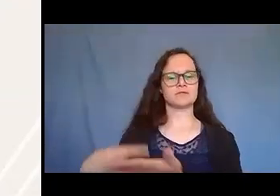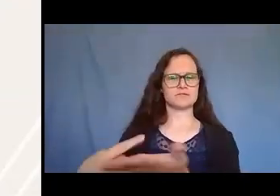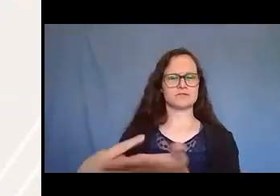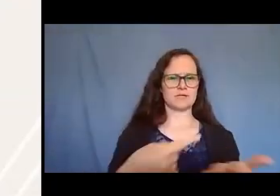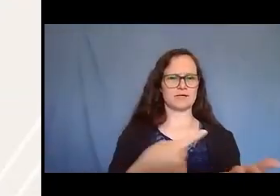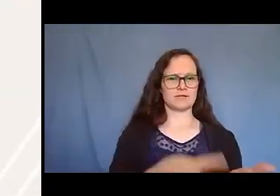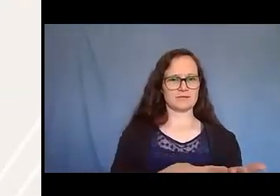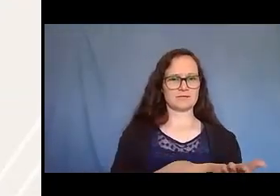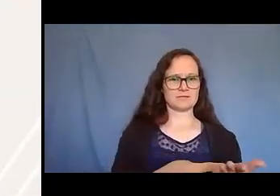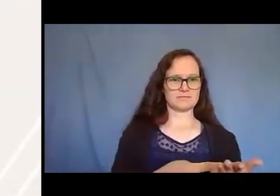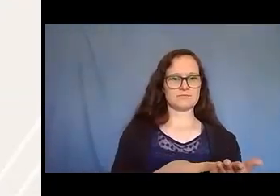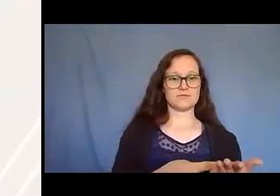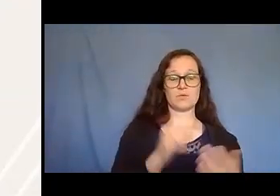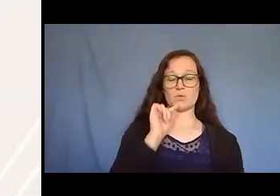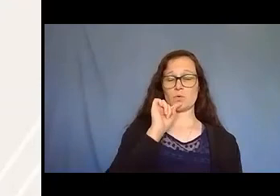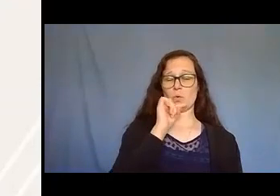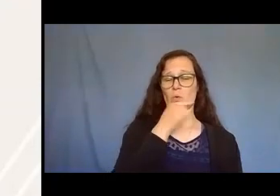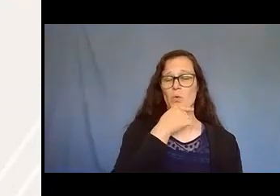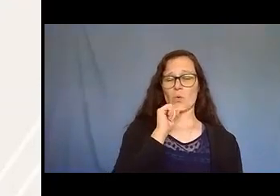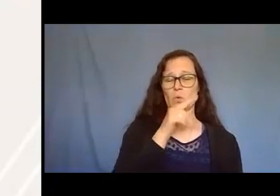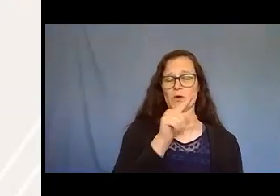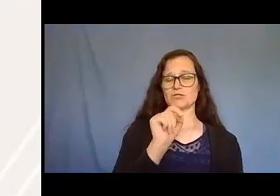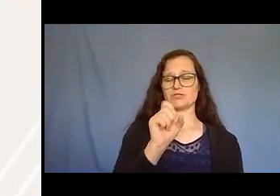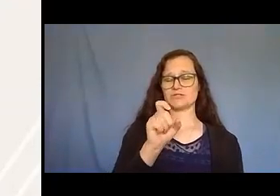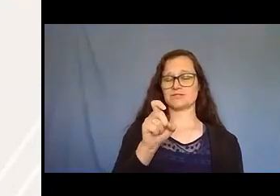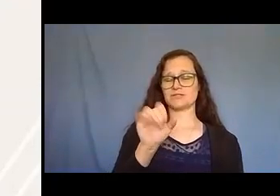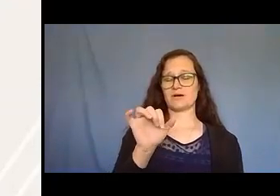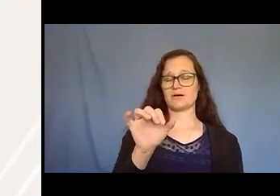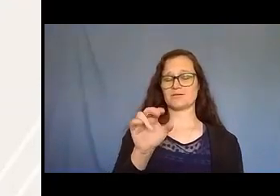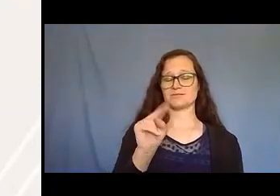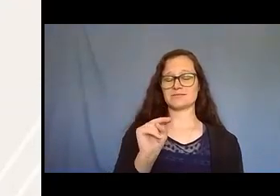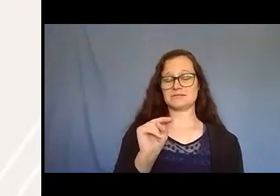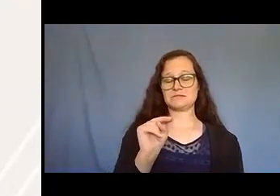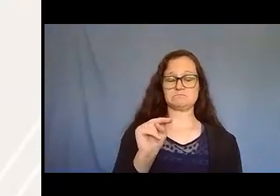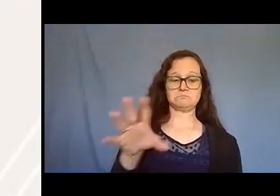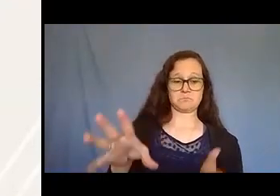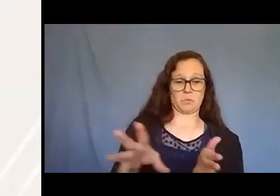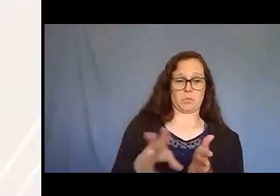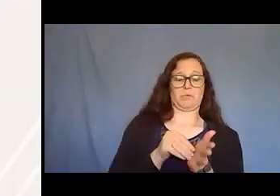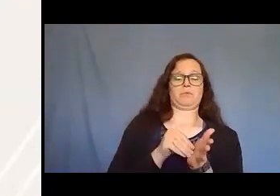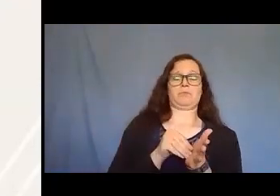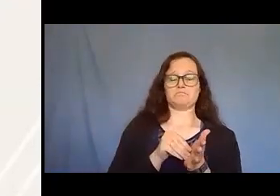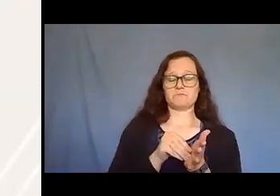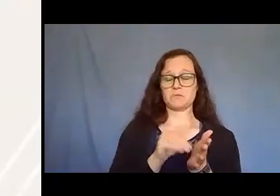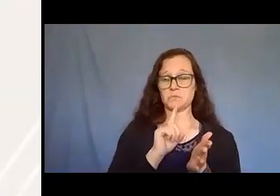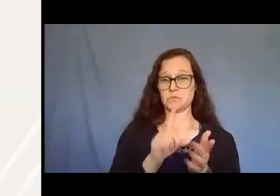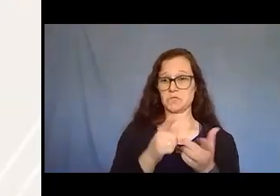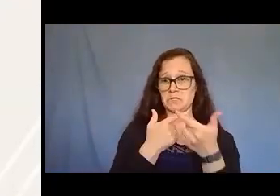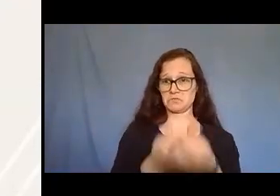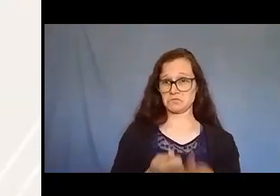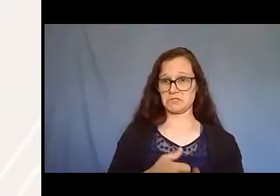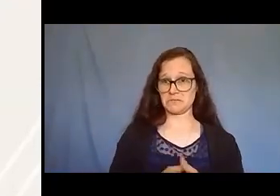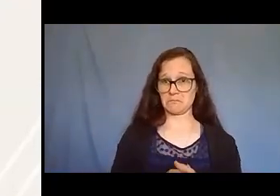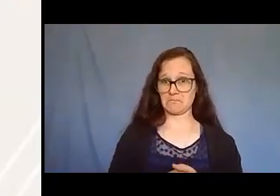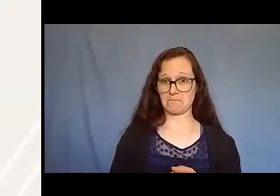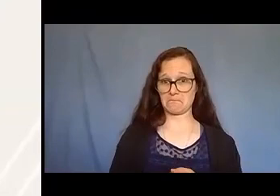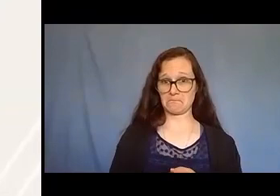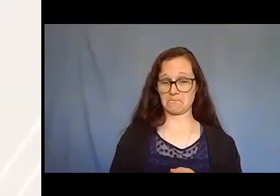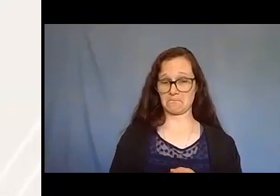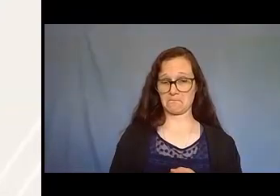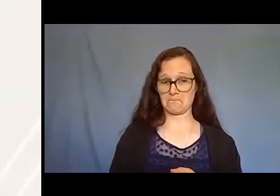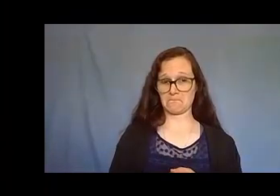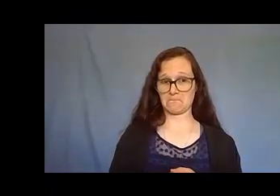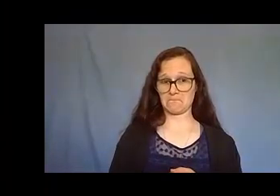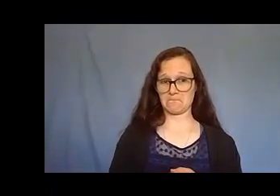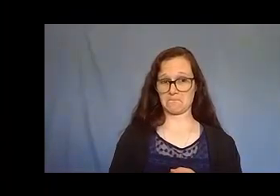by corn. So this is a really interesting topic as well. So Mark, I think you can go ahead and start the video.